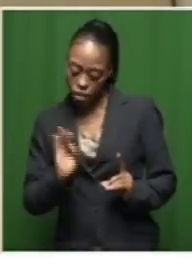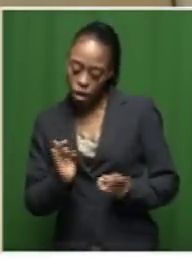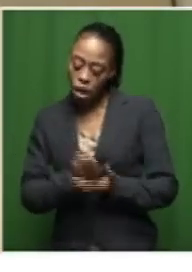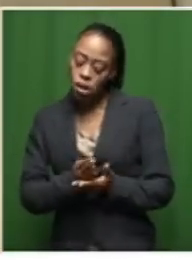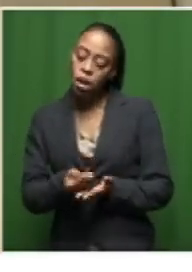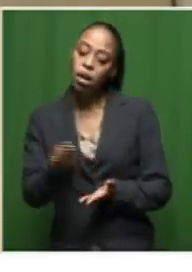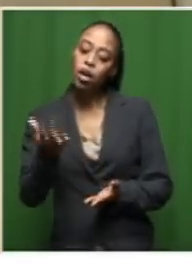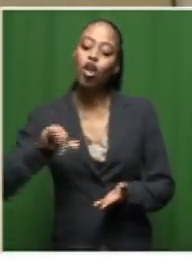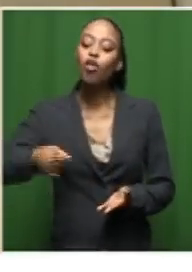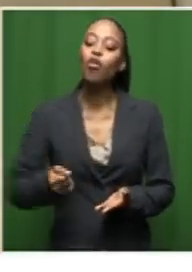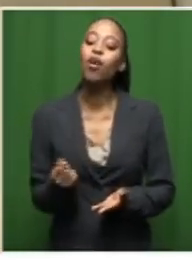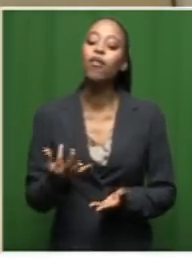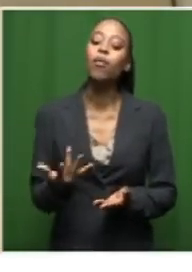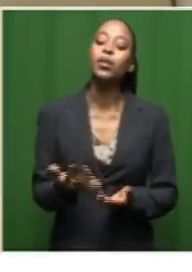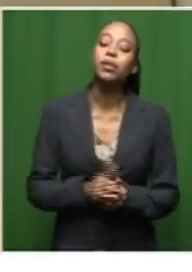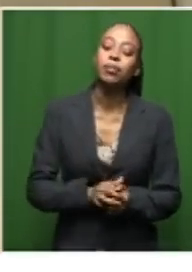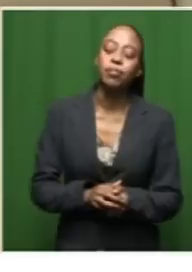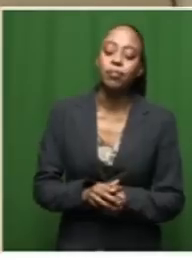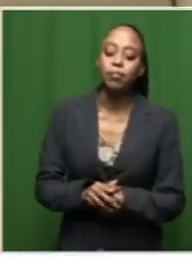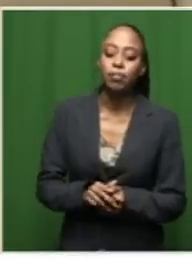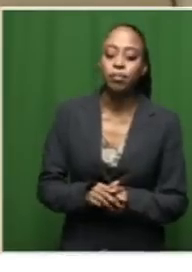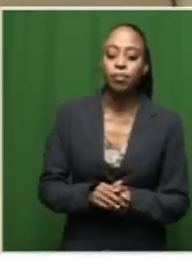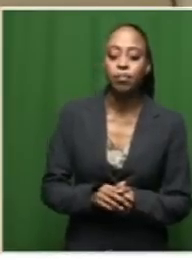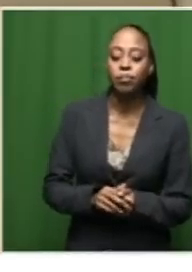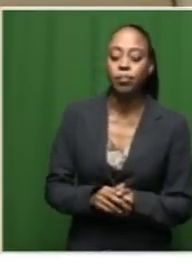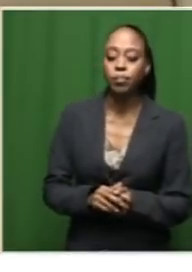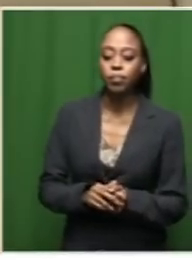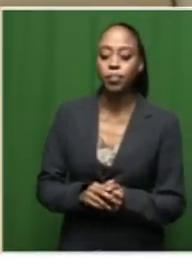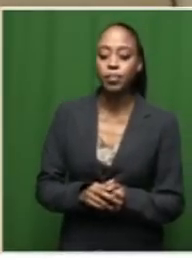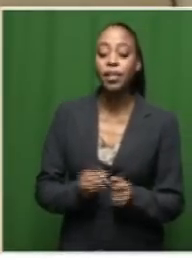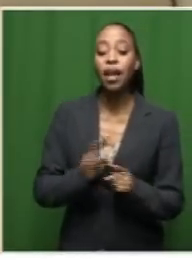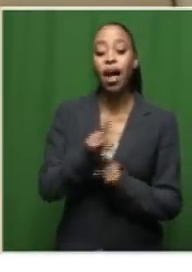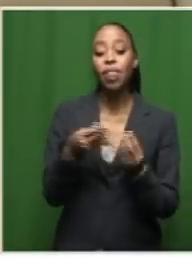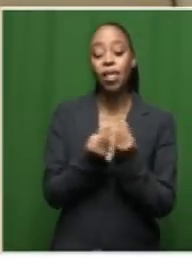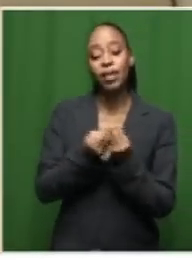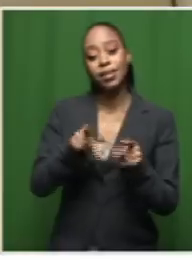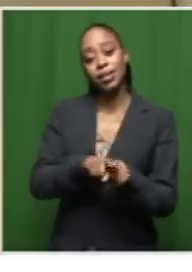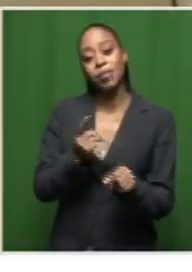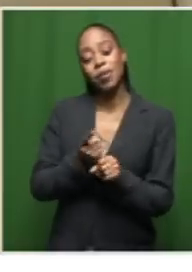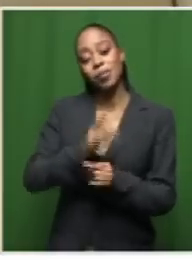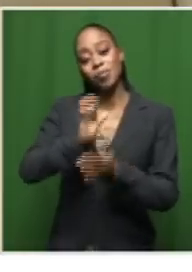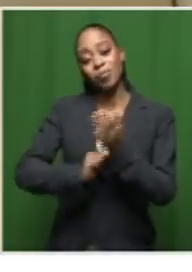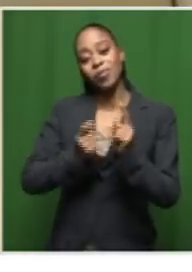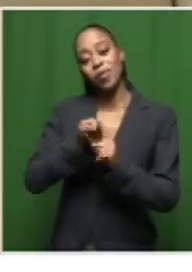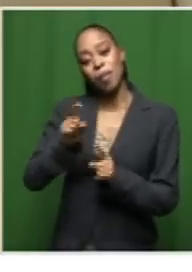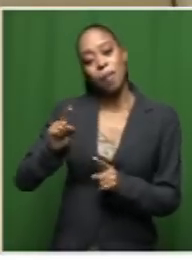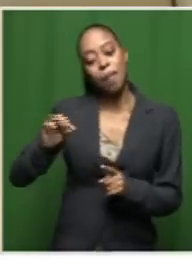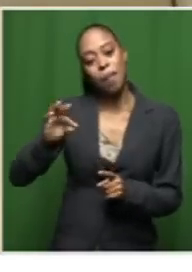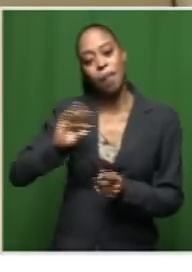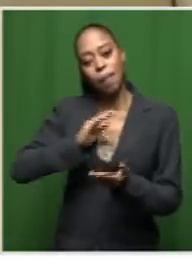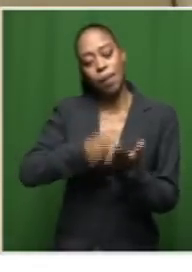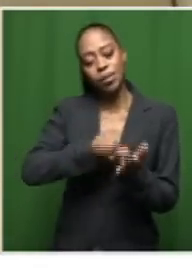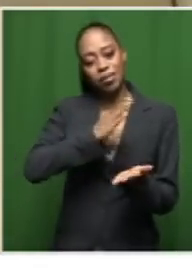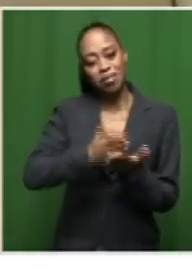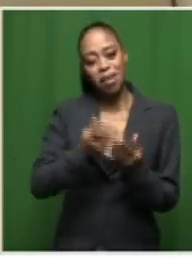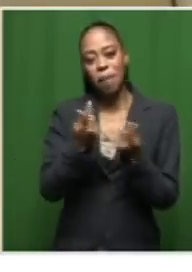or whatever share that the other spouse is entitled to. Another thing that can be deducted from a pension fund is an amount